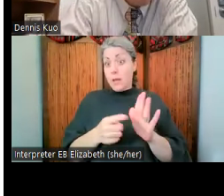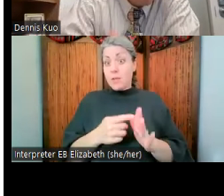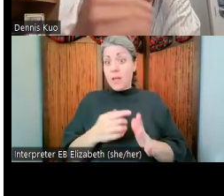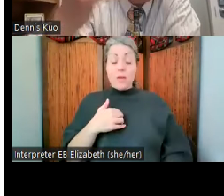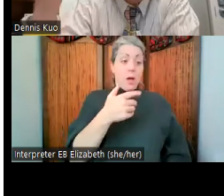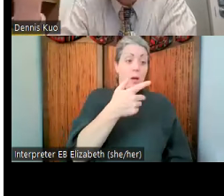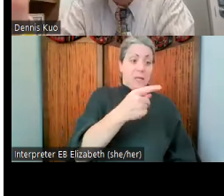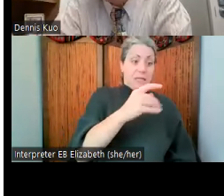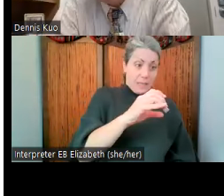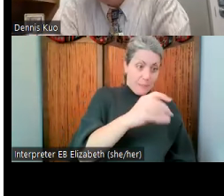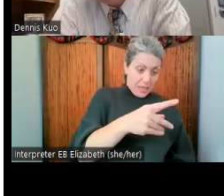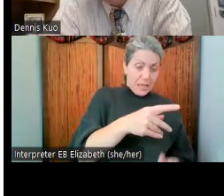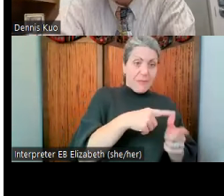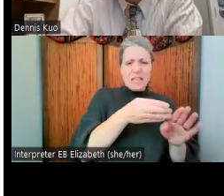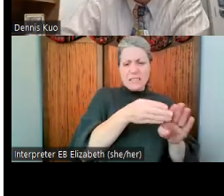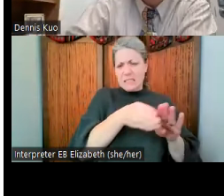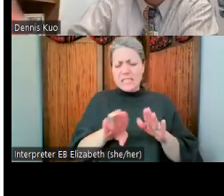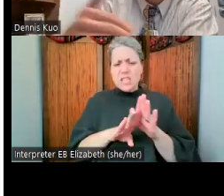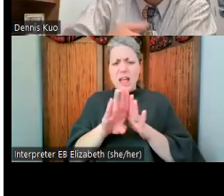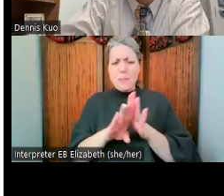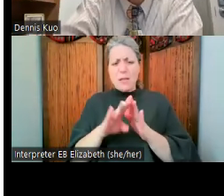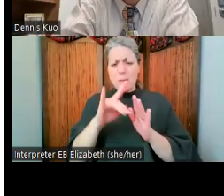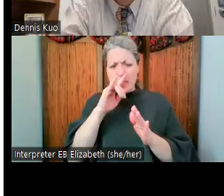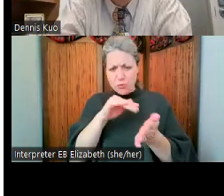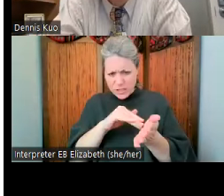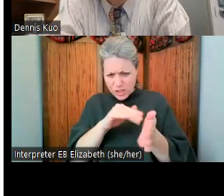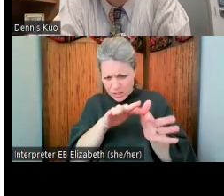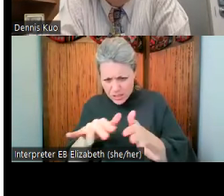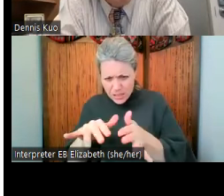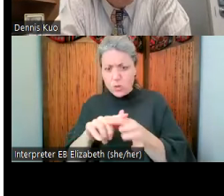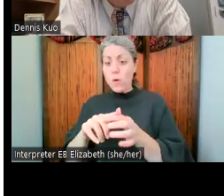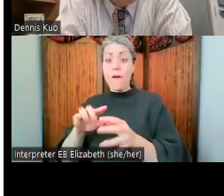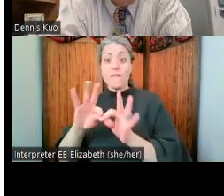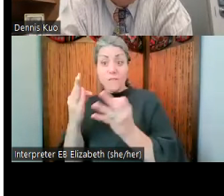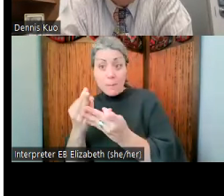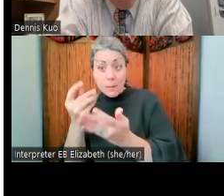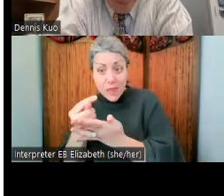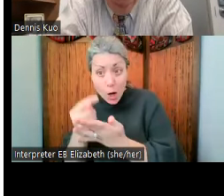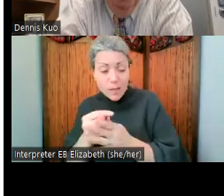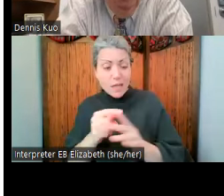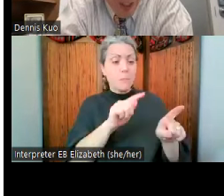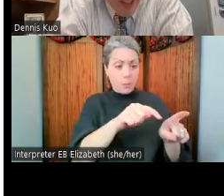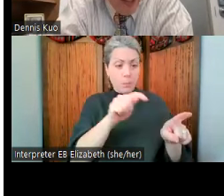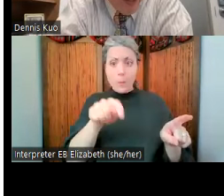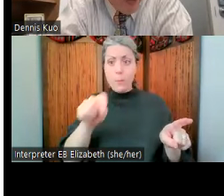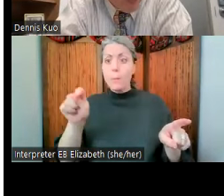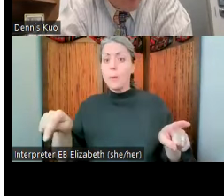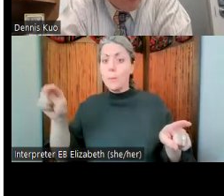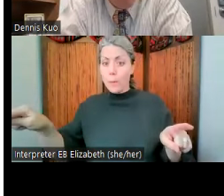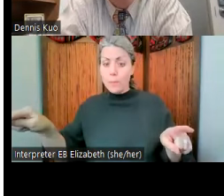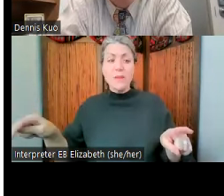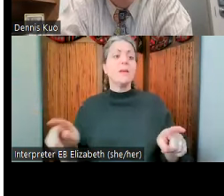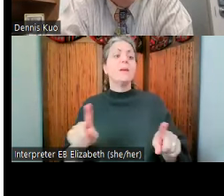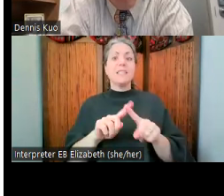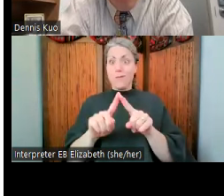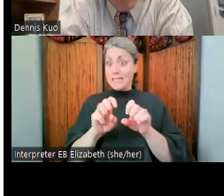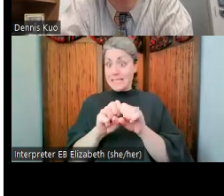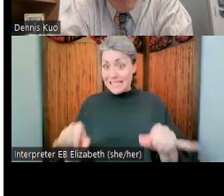to developmental pediatrician to school to therapies and such. And we have to understand that these systems are